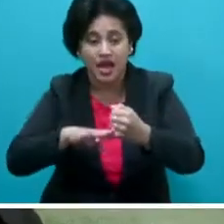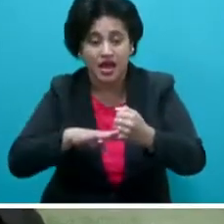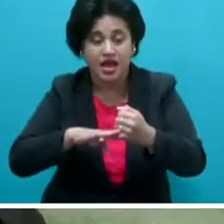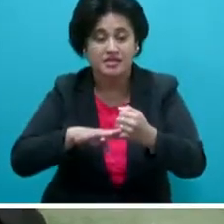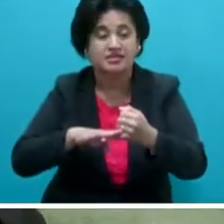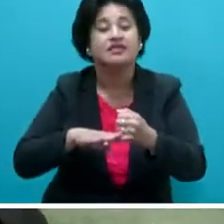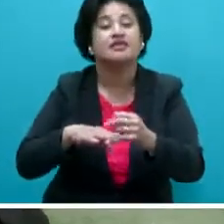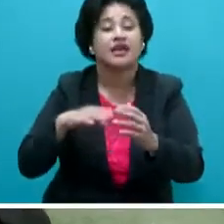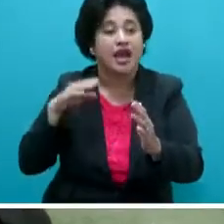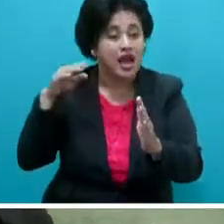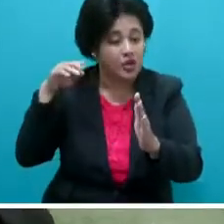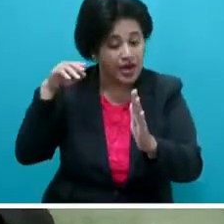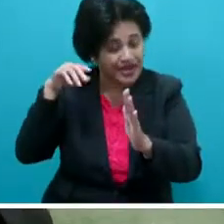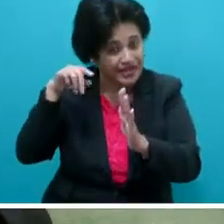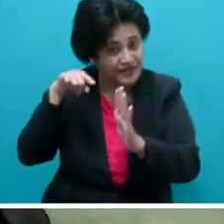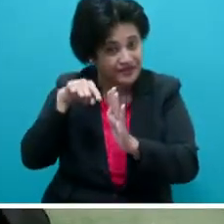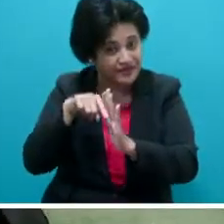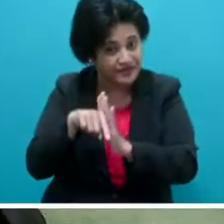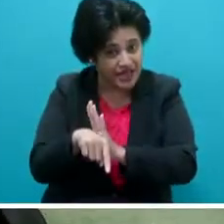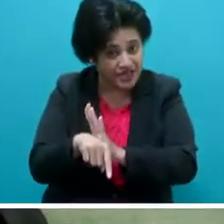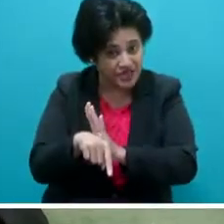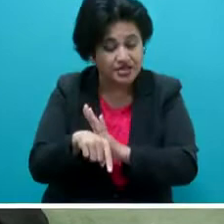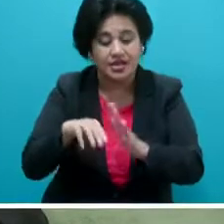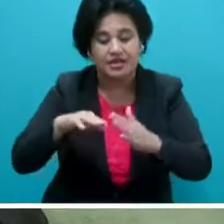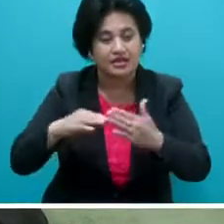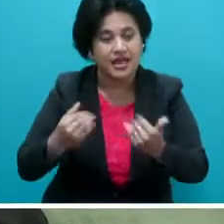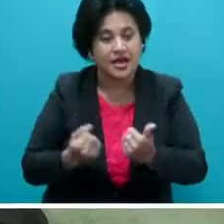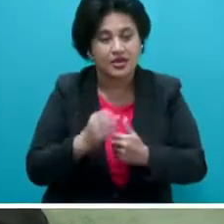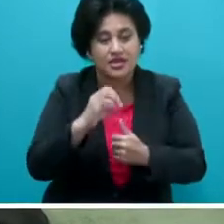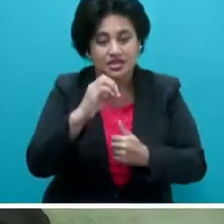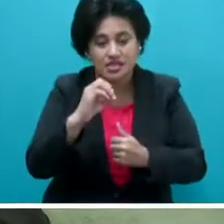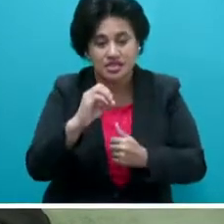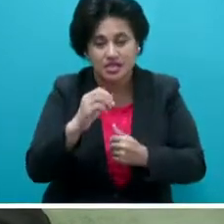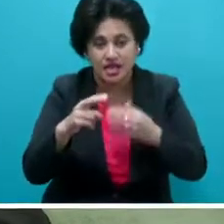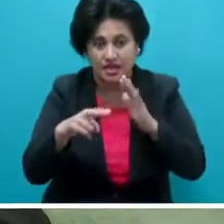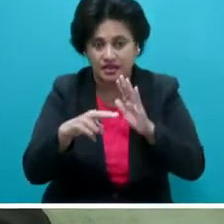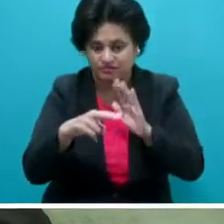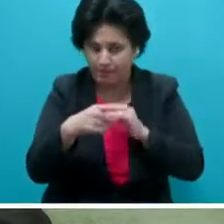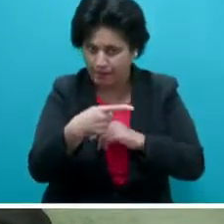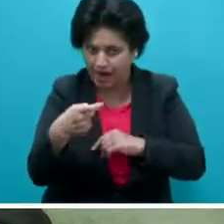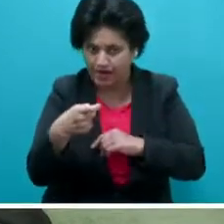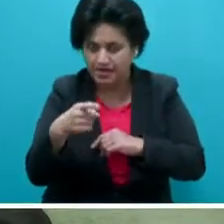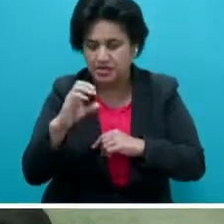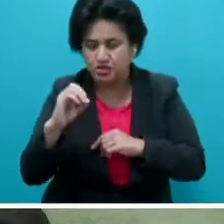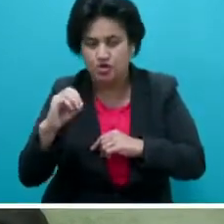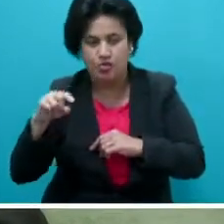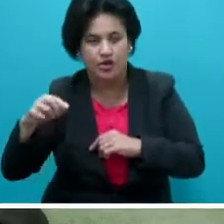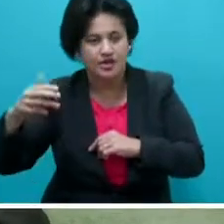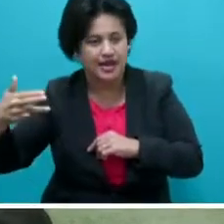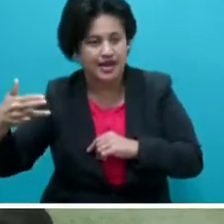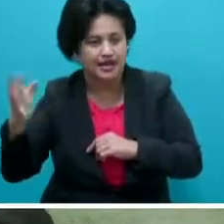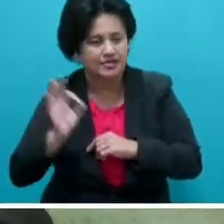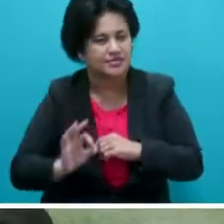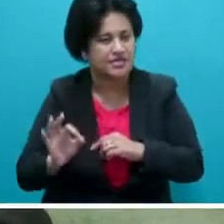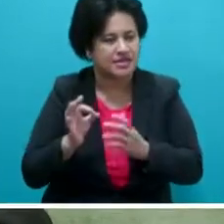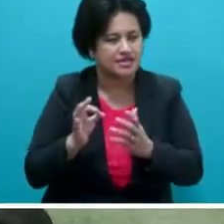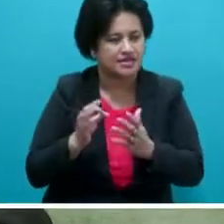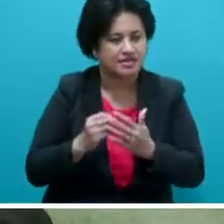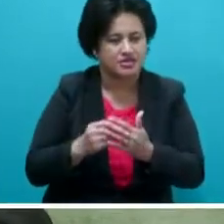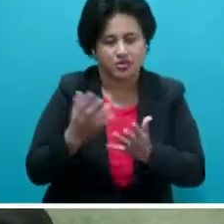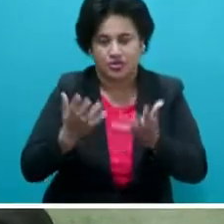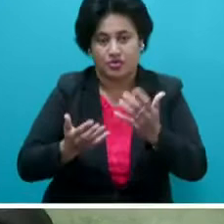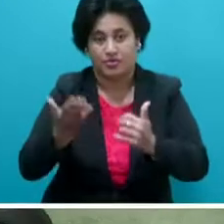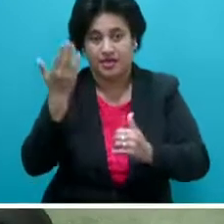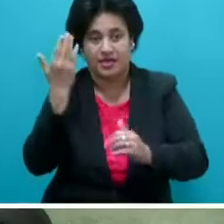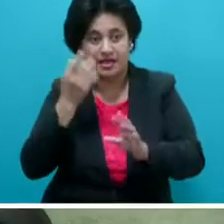inflation sits at, as we speak, minus 0.9%. Compared to October last year, the price of goods have overall